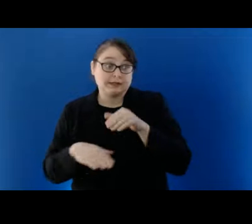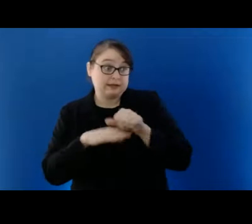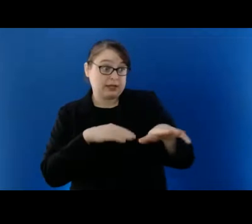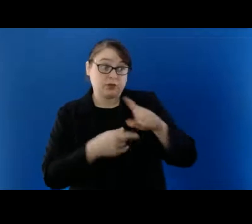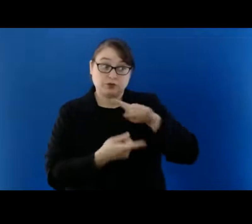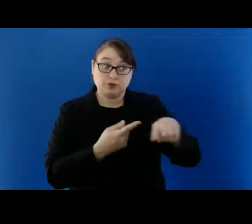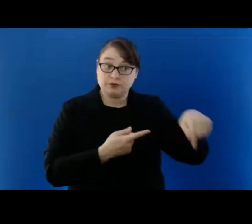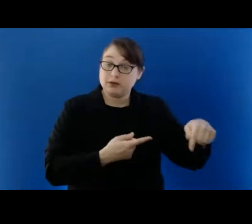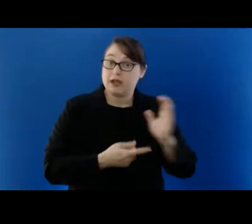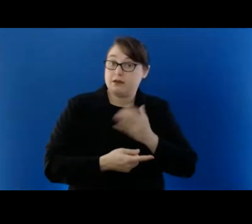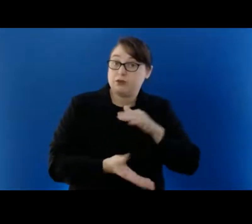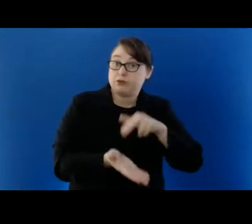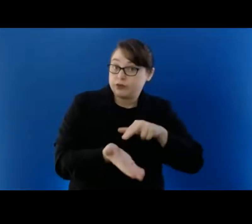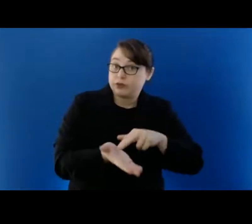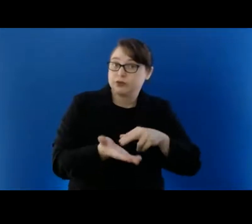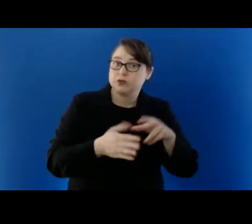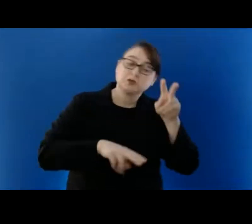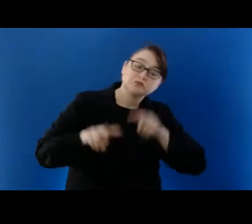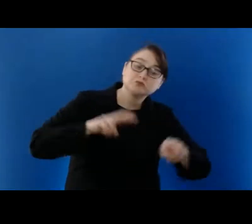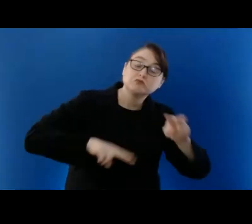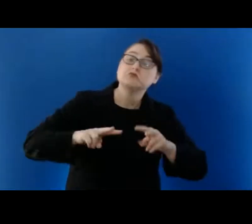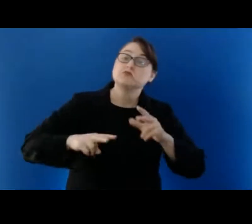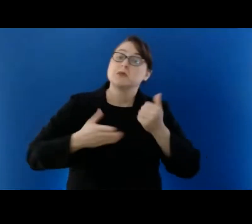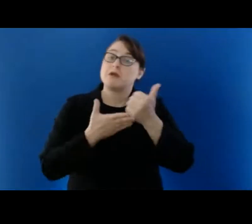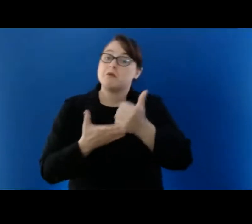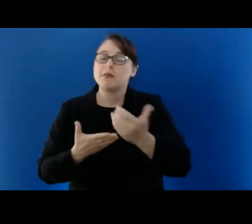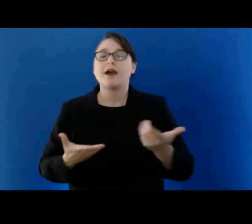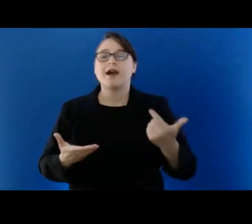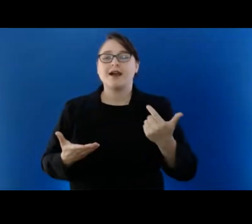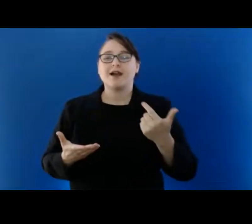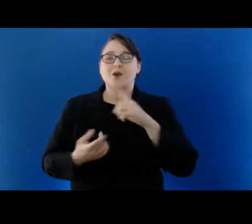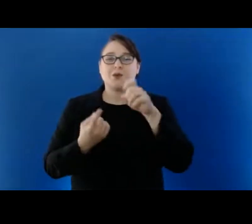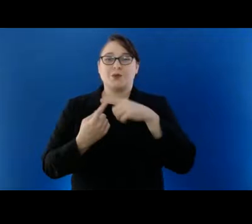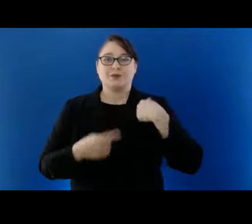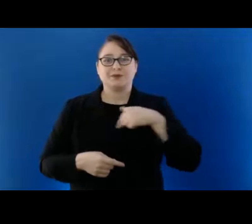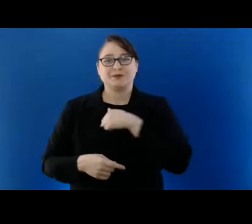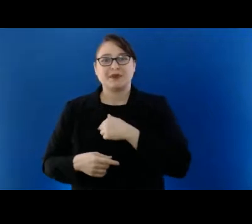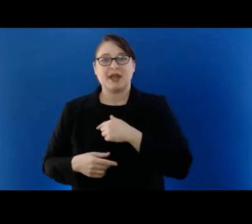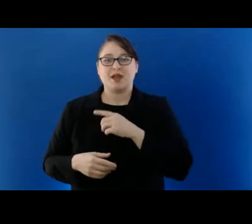it and to help. So when I was doing the work of canvassing,